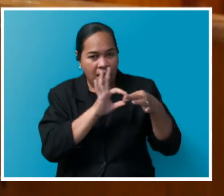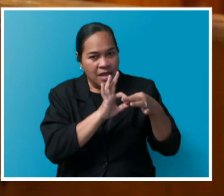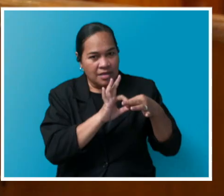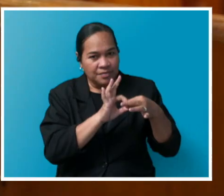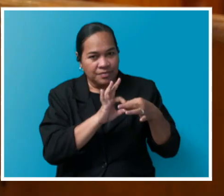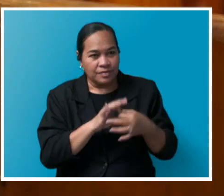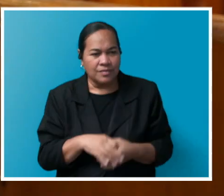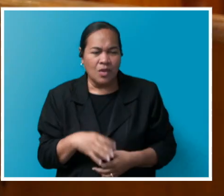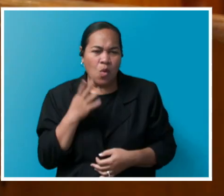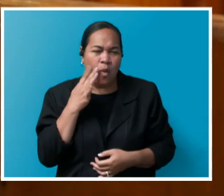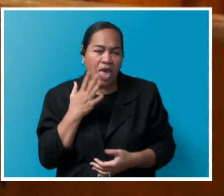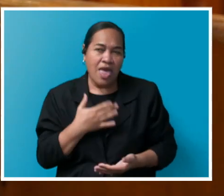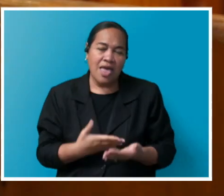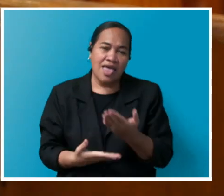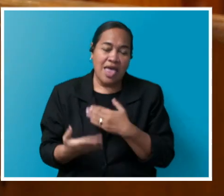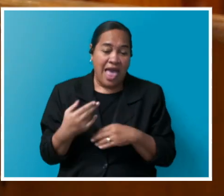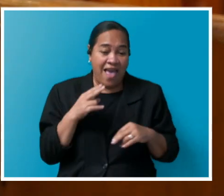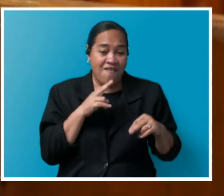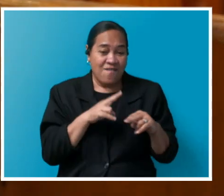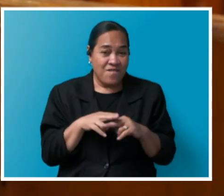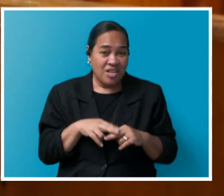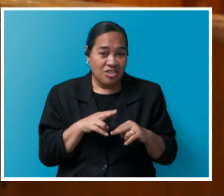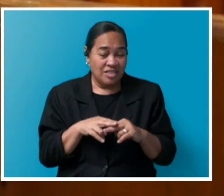dating back to when the Fijian